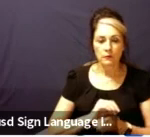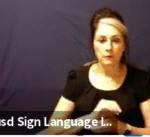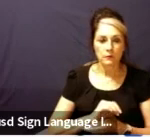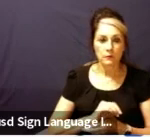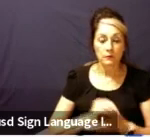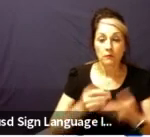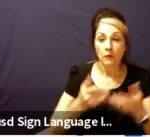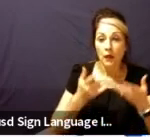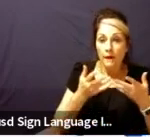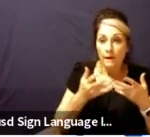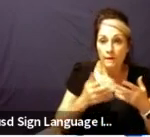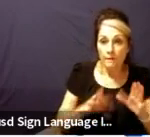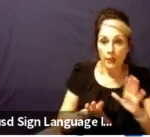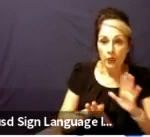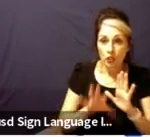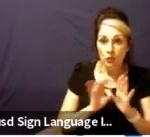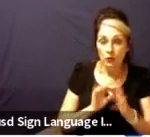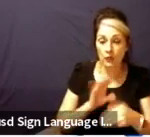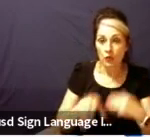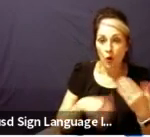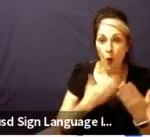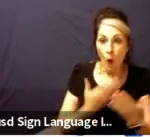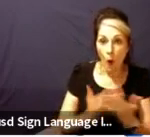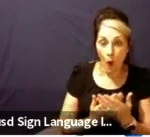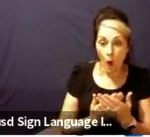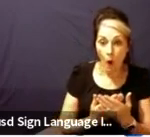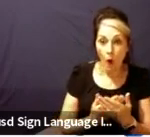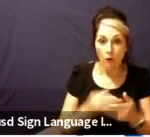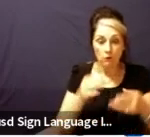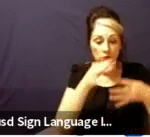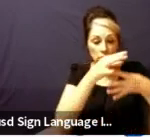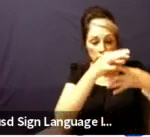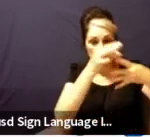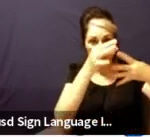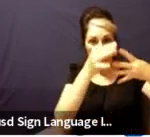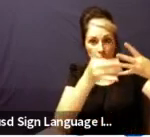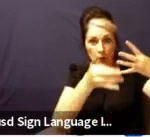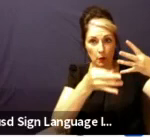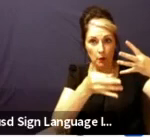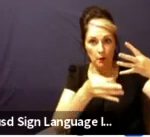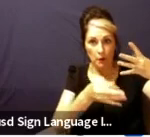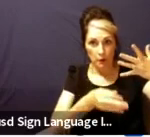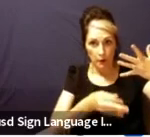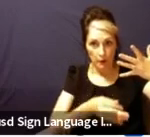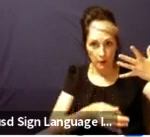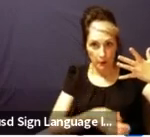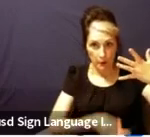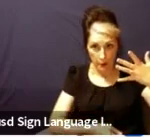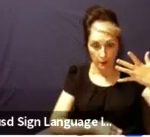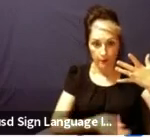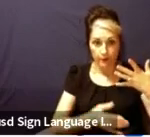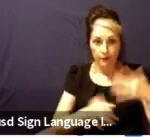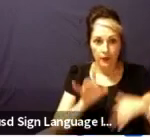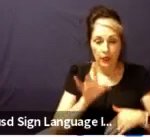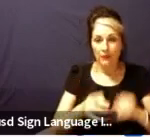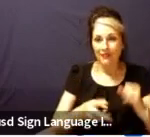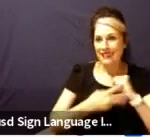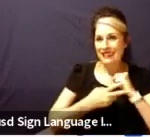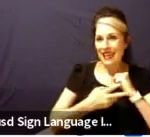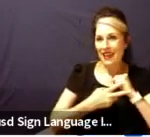Once you have selected all of the options or choices for each one of the authorizations, you'll click the Save